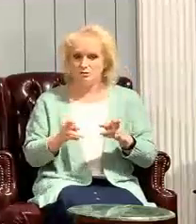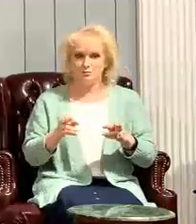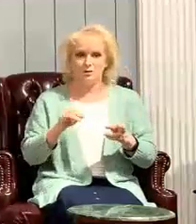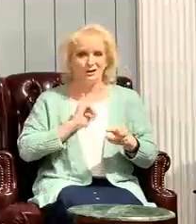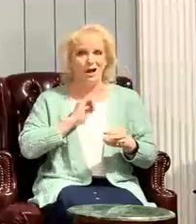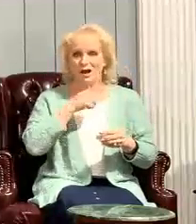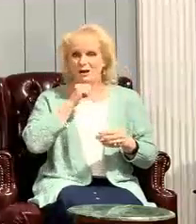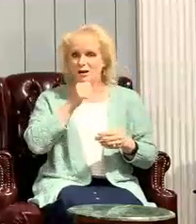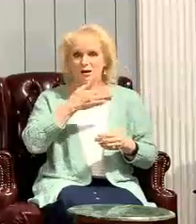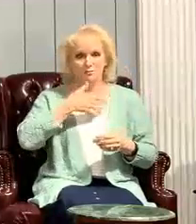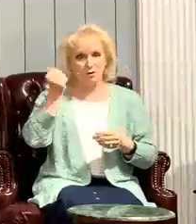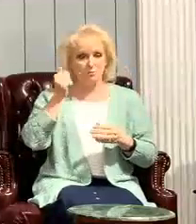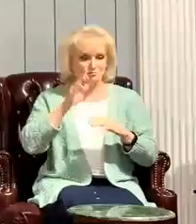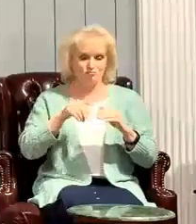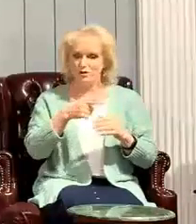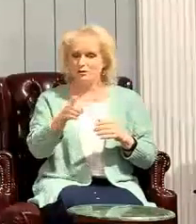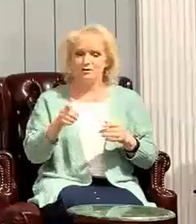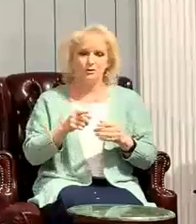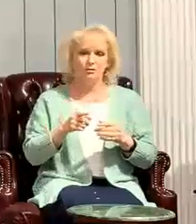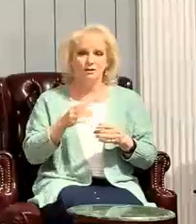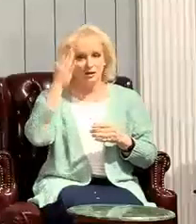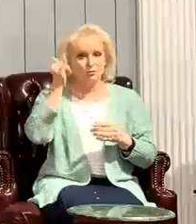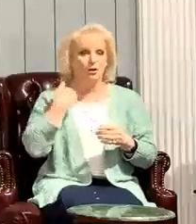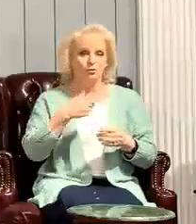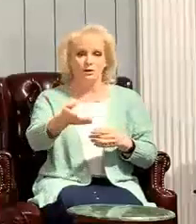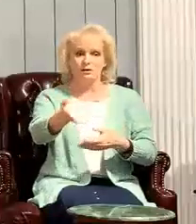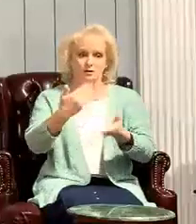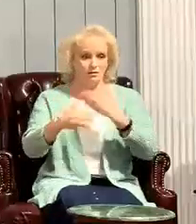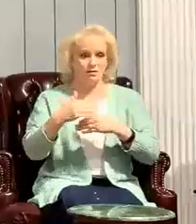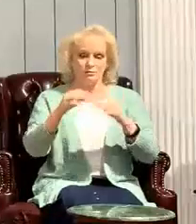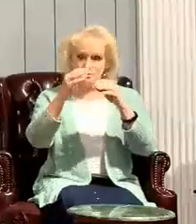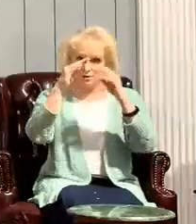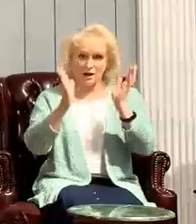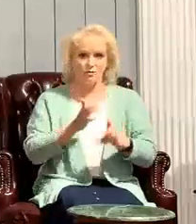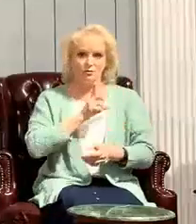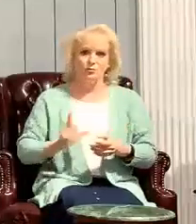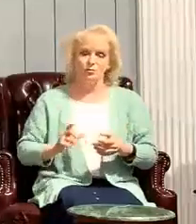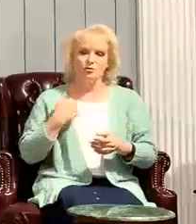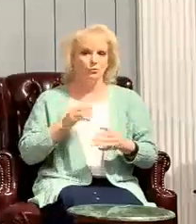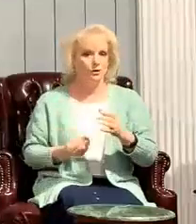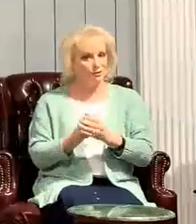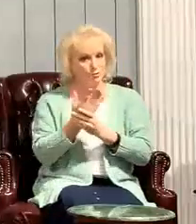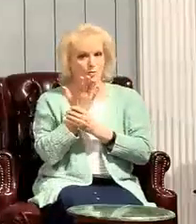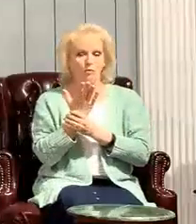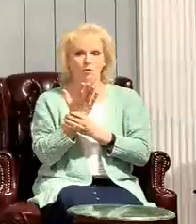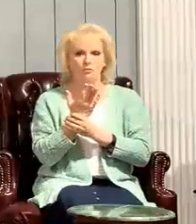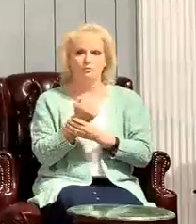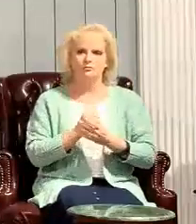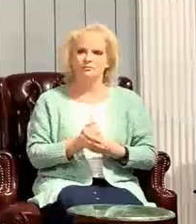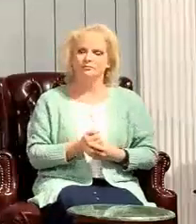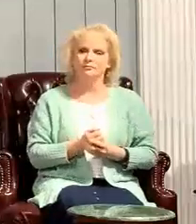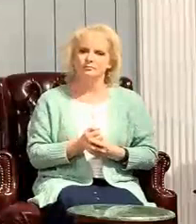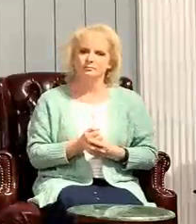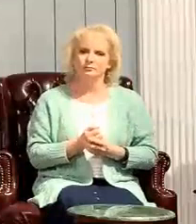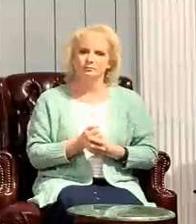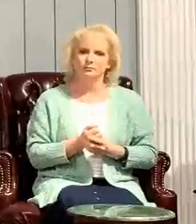have places to grow. That is part of the reason why we come to the house of the Lord, so that we can grow. And here's this